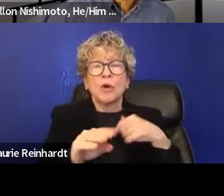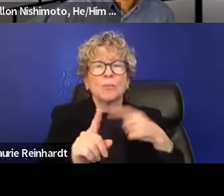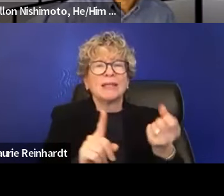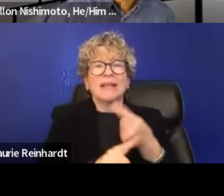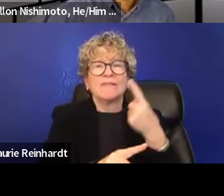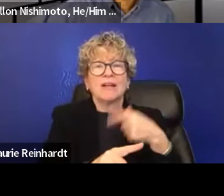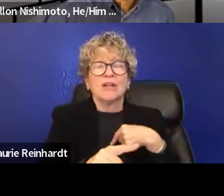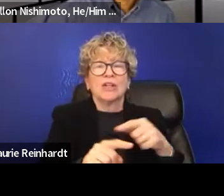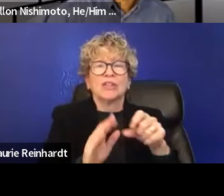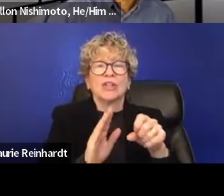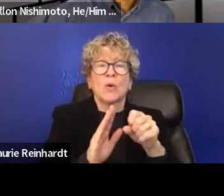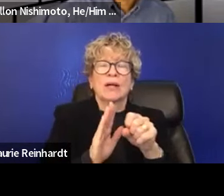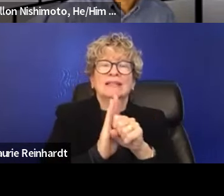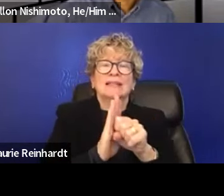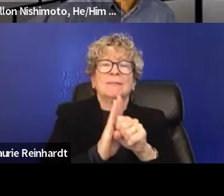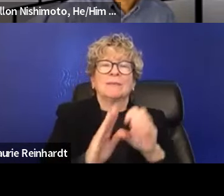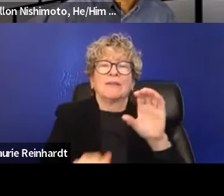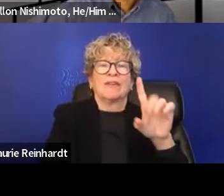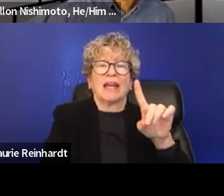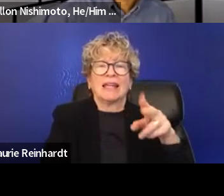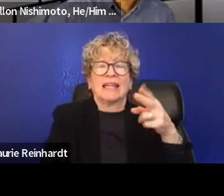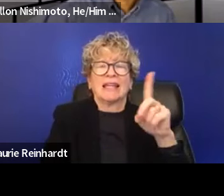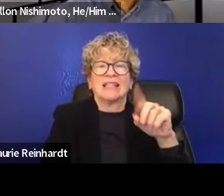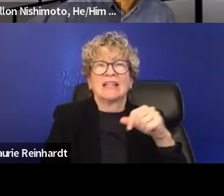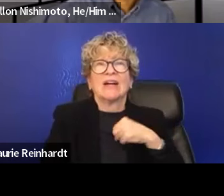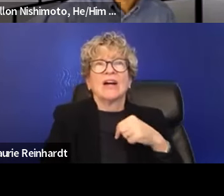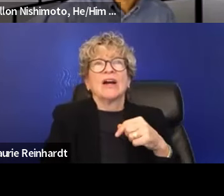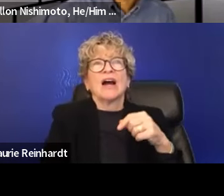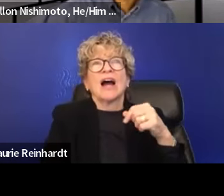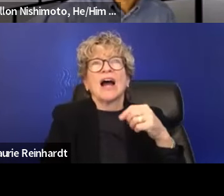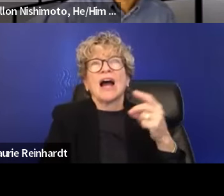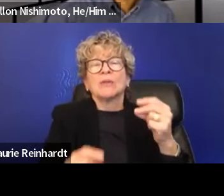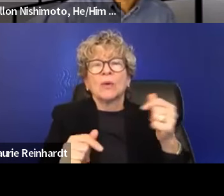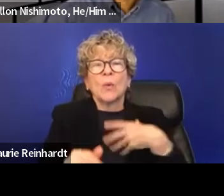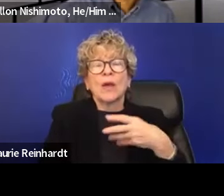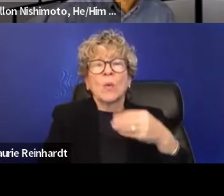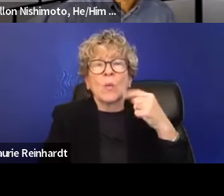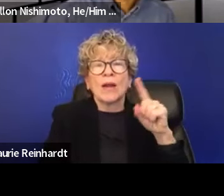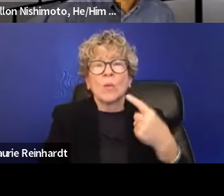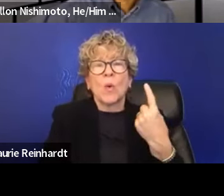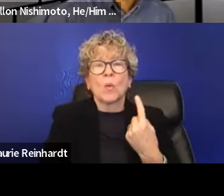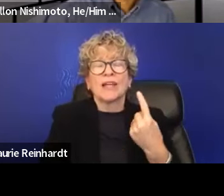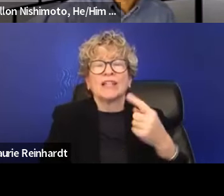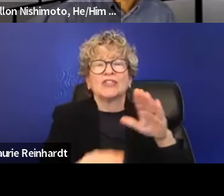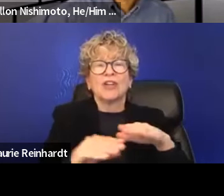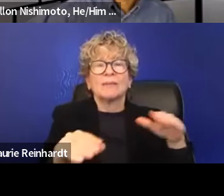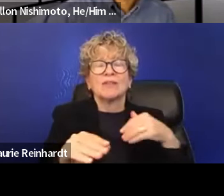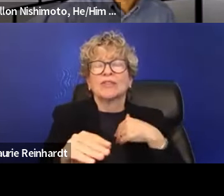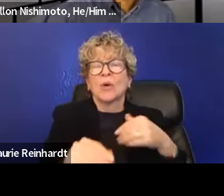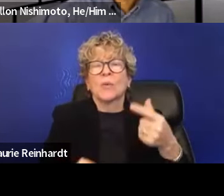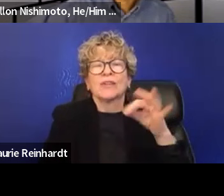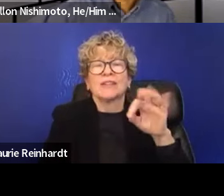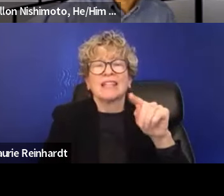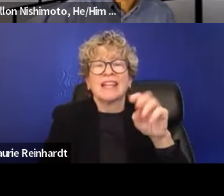of ADHD are often stifled. I was a quick, white, charming only child, so I ended up in gifted programs instead